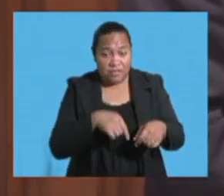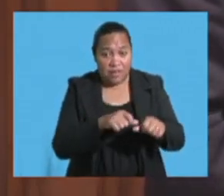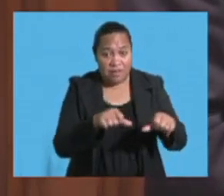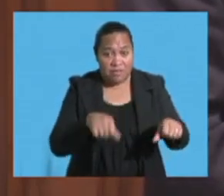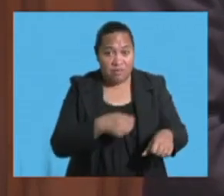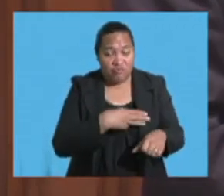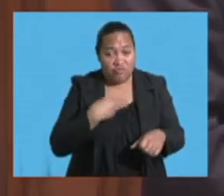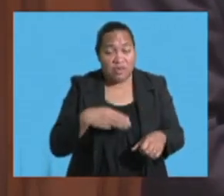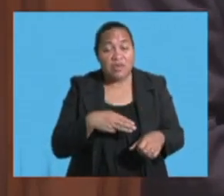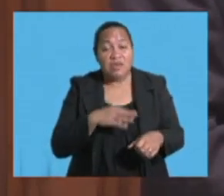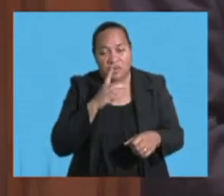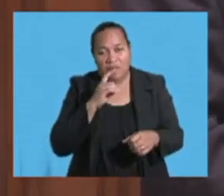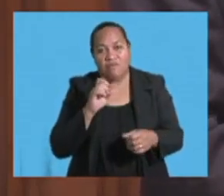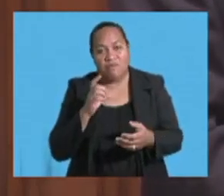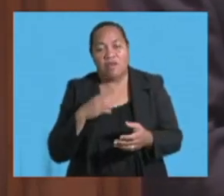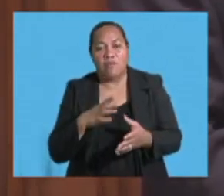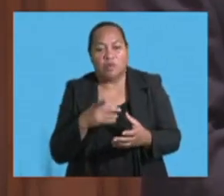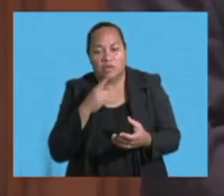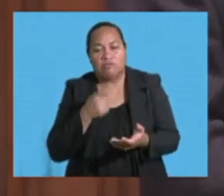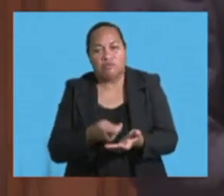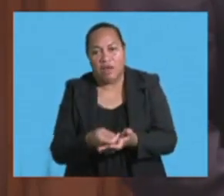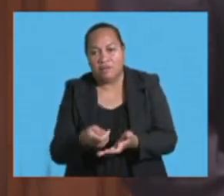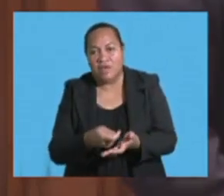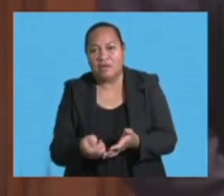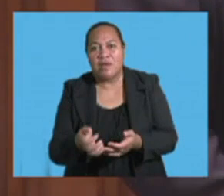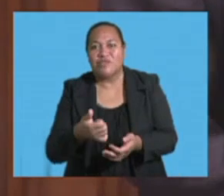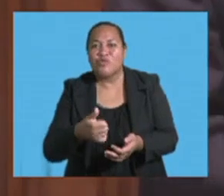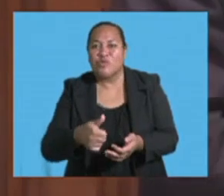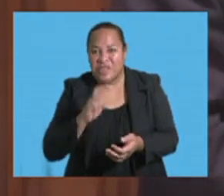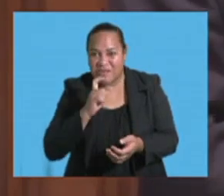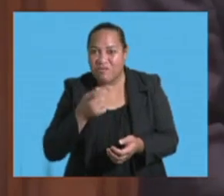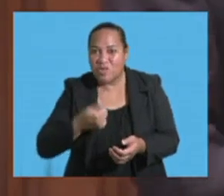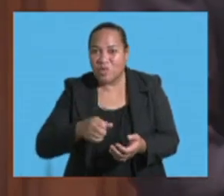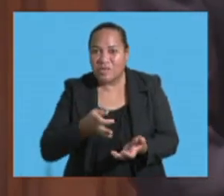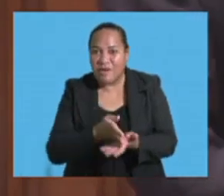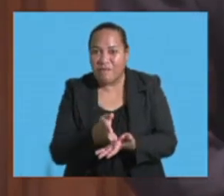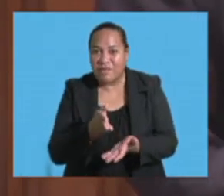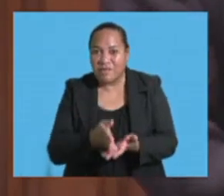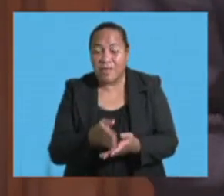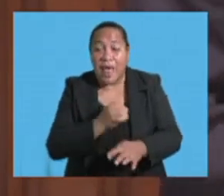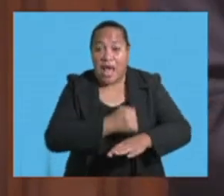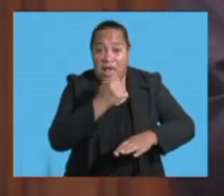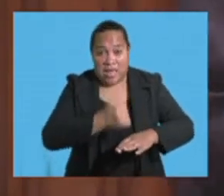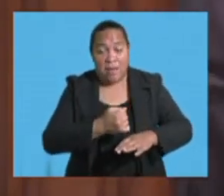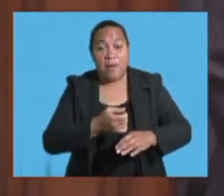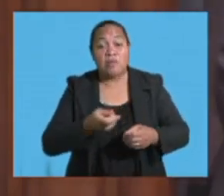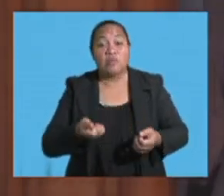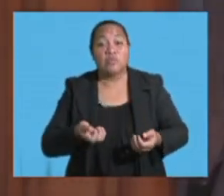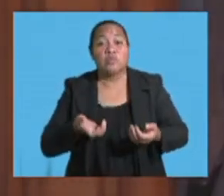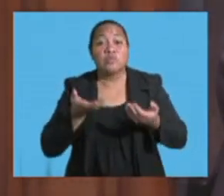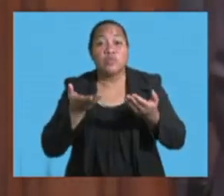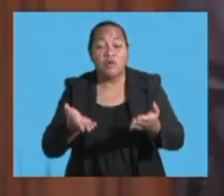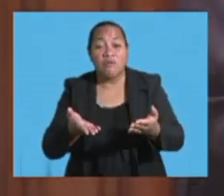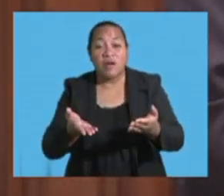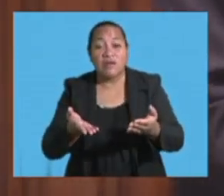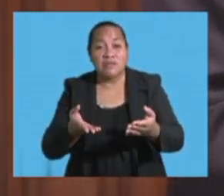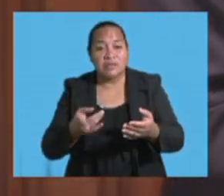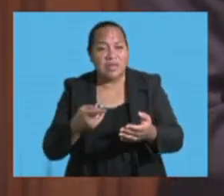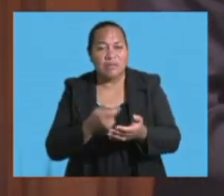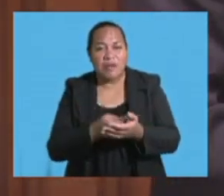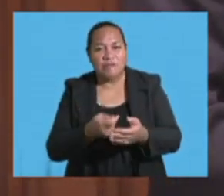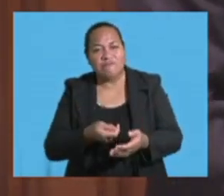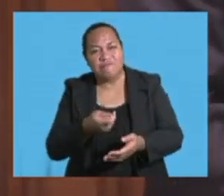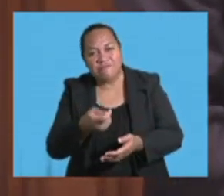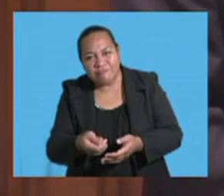very minimum pay per user basis. Madam Speaker, the government is providing subsidies for land